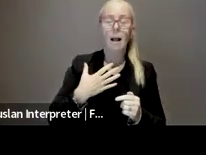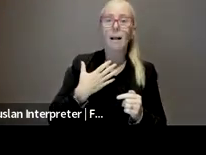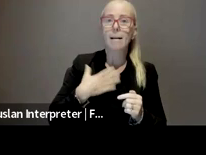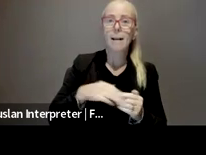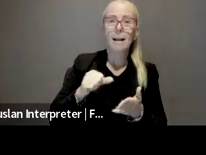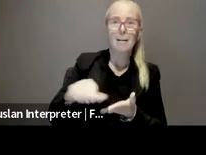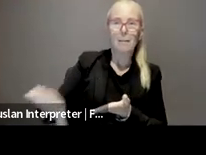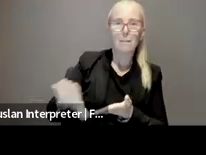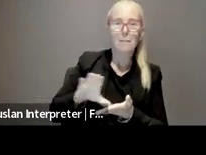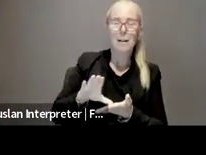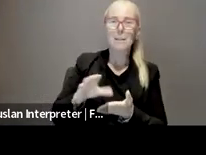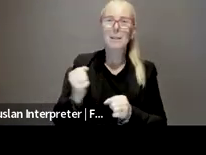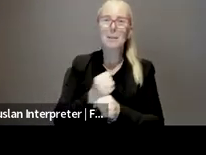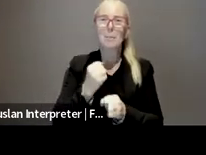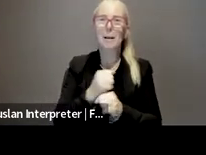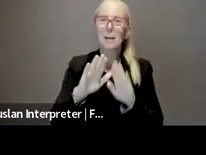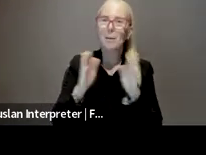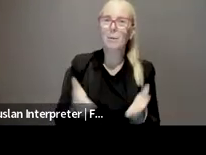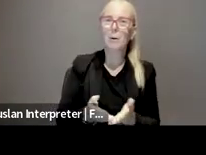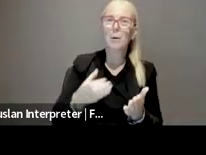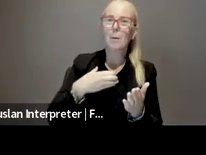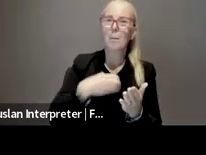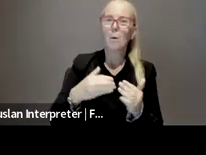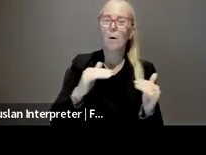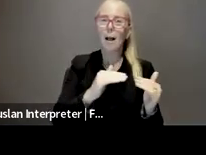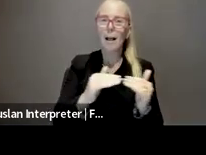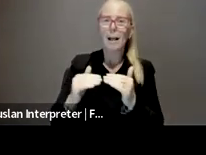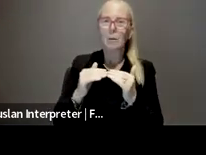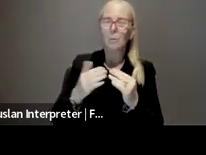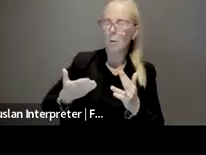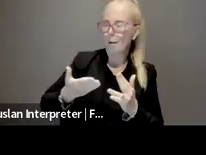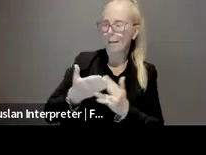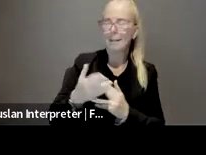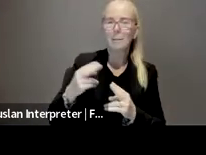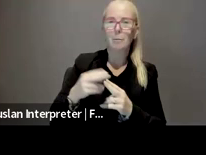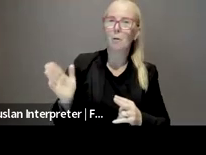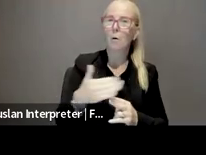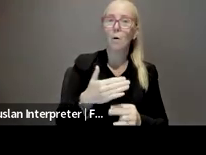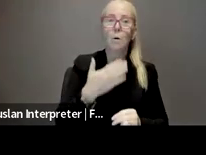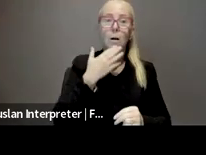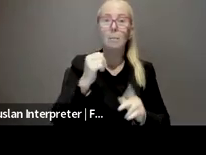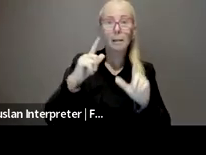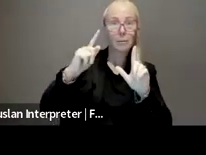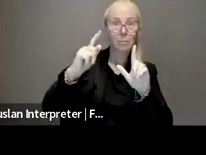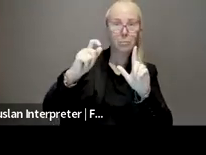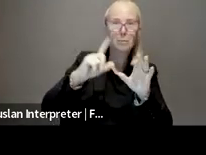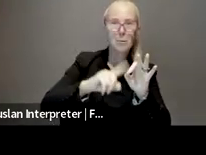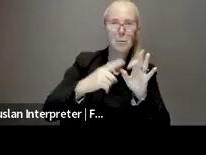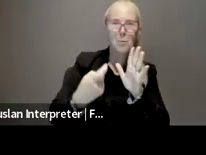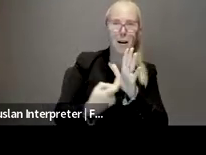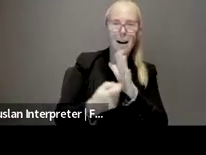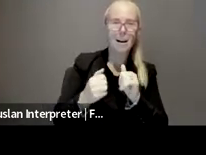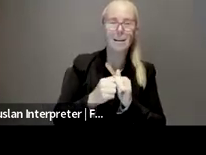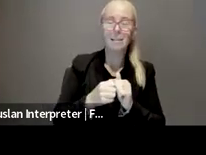and accessible place for everyone. Please scan the QR code, visit the website, and contact with me for